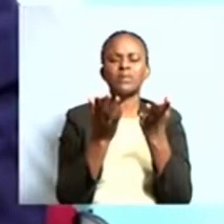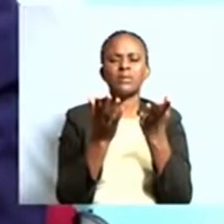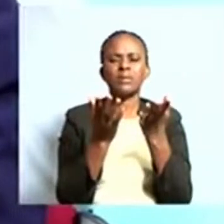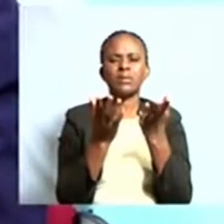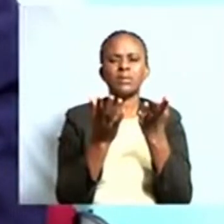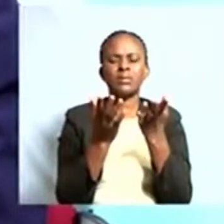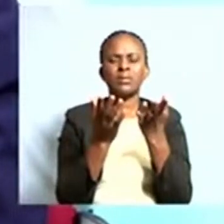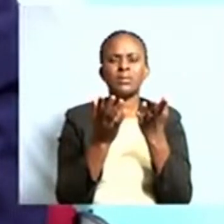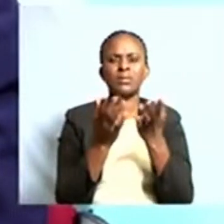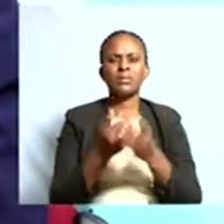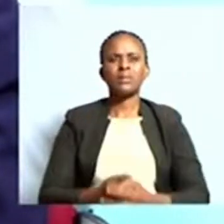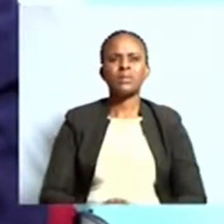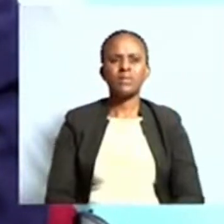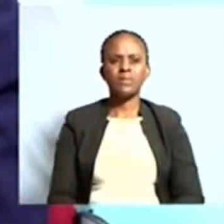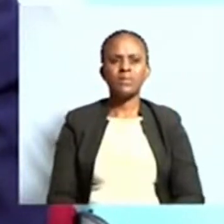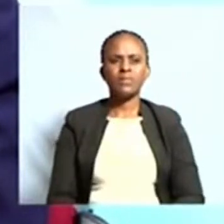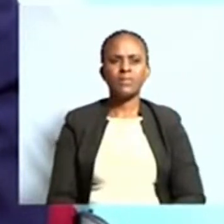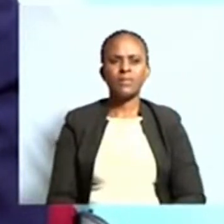conversation.